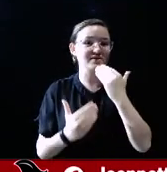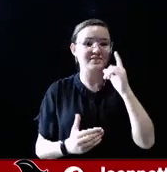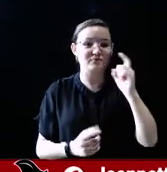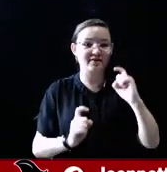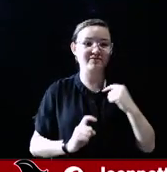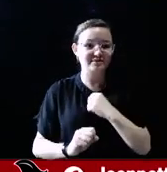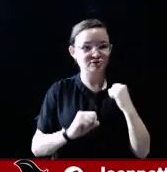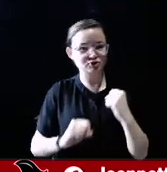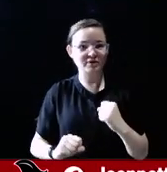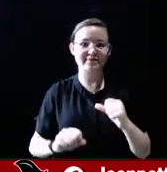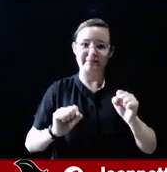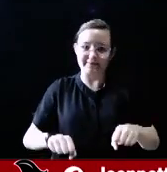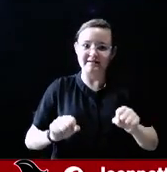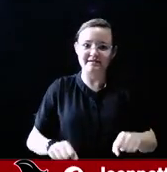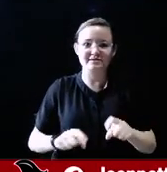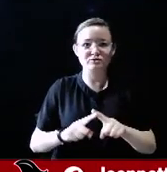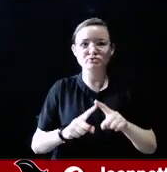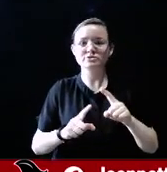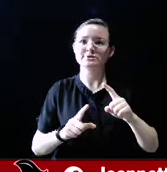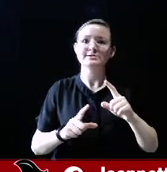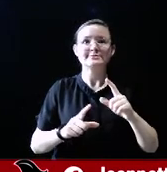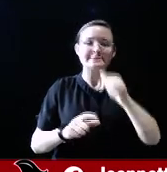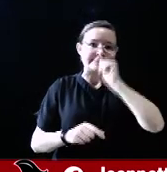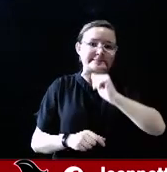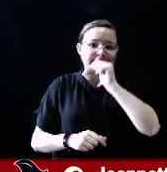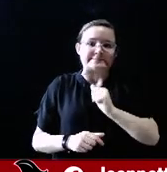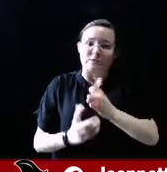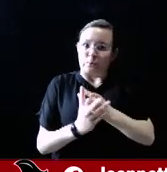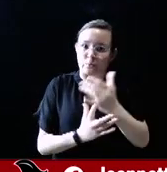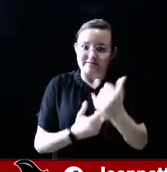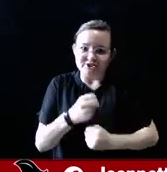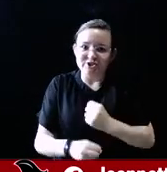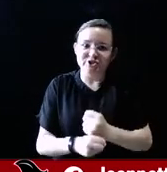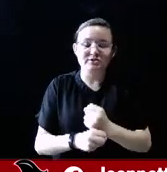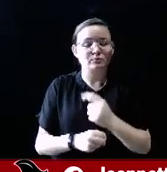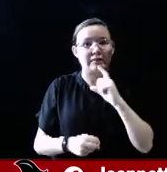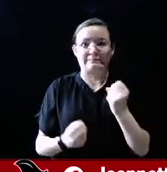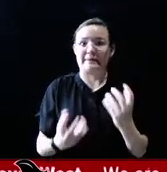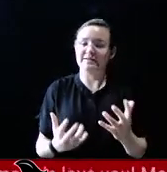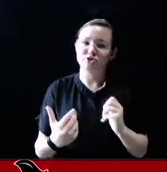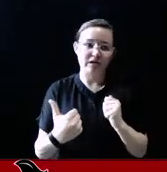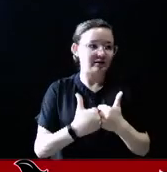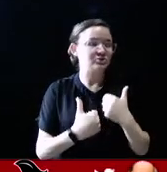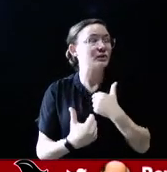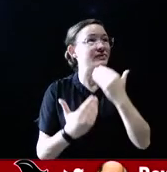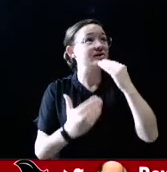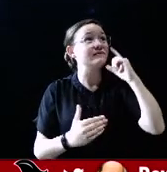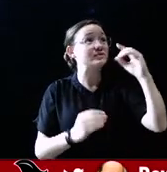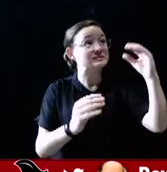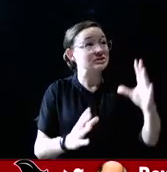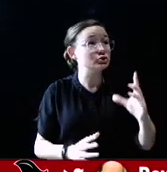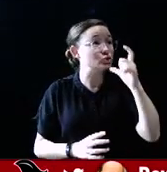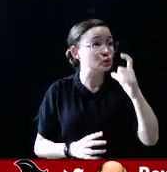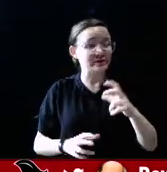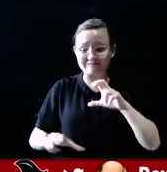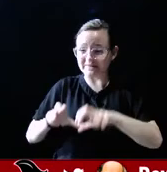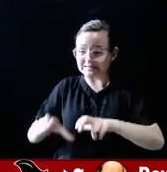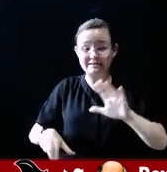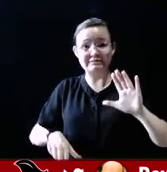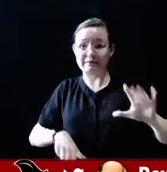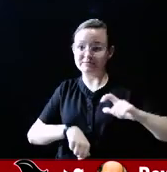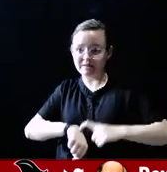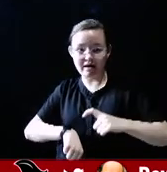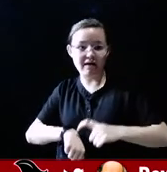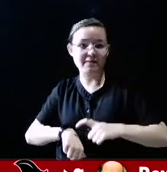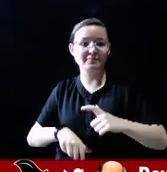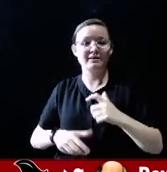us the strength and capability to make it through this year full of challenges. We're thankful for the teachers that devoted their time to ensure our success and our